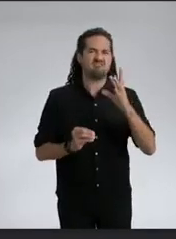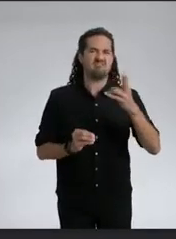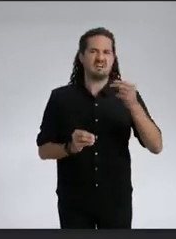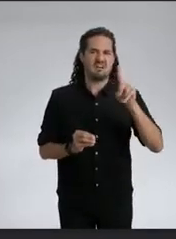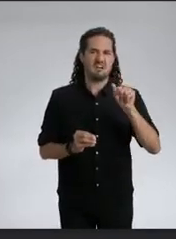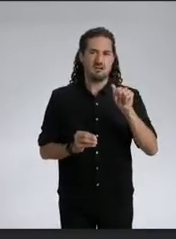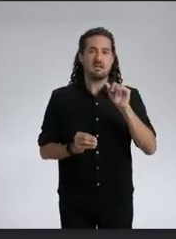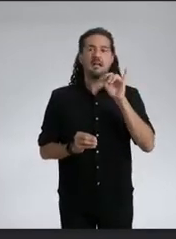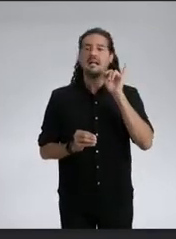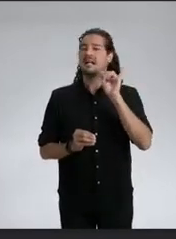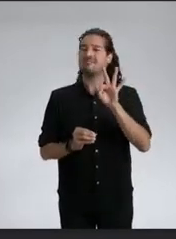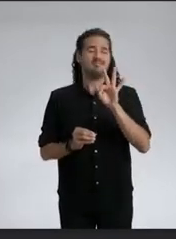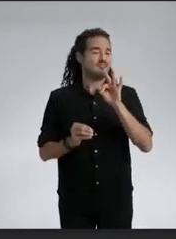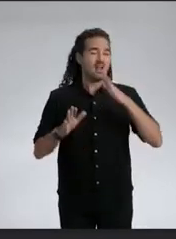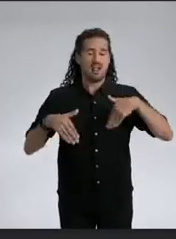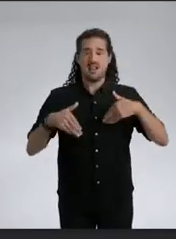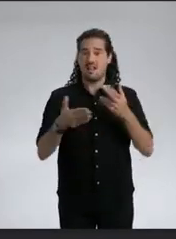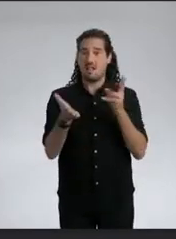doesn't sign in first.